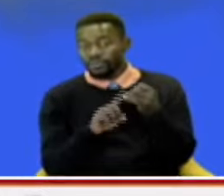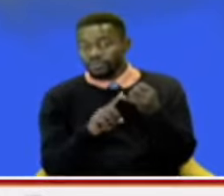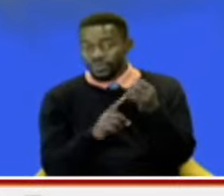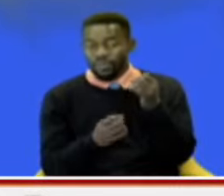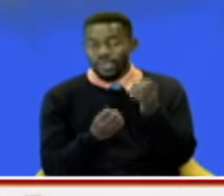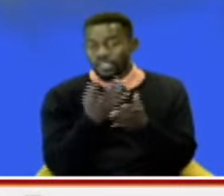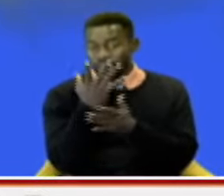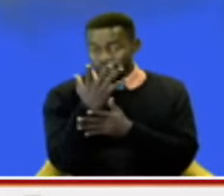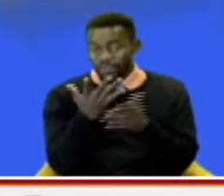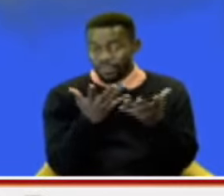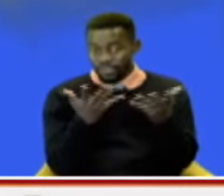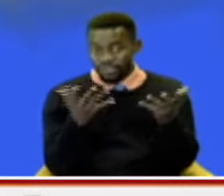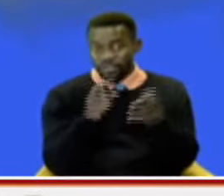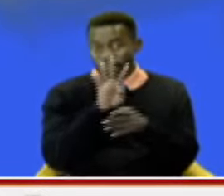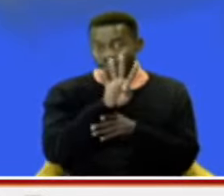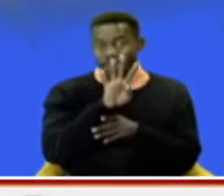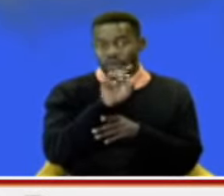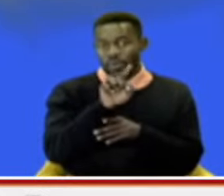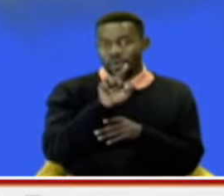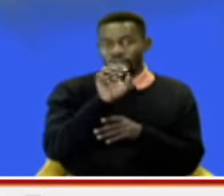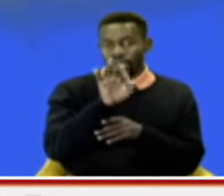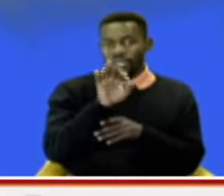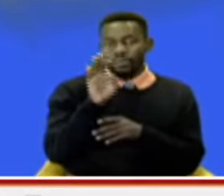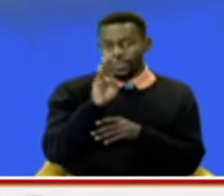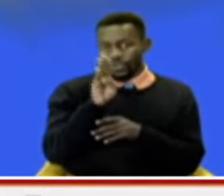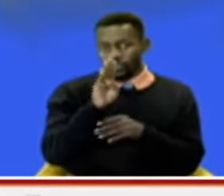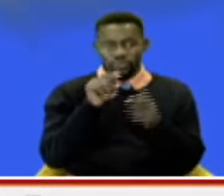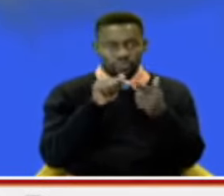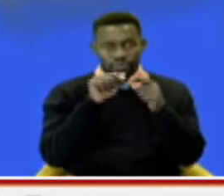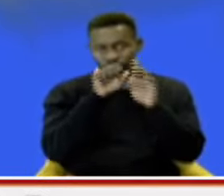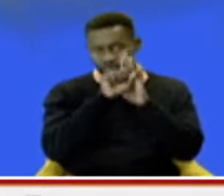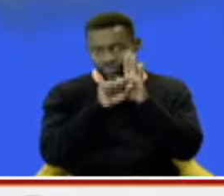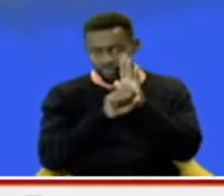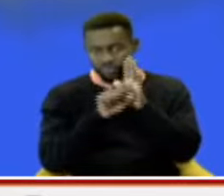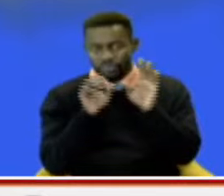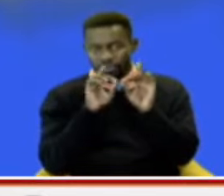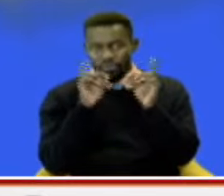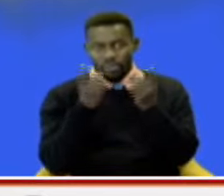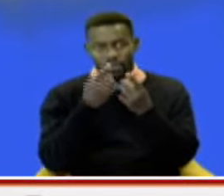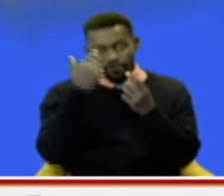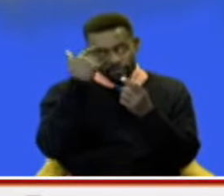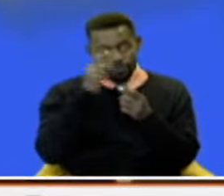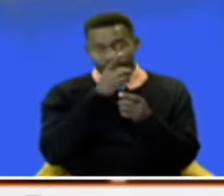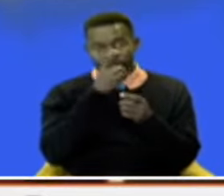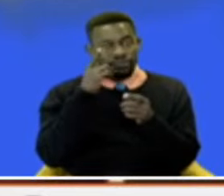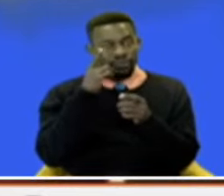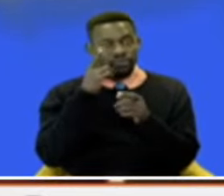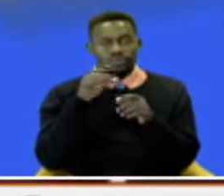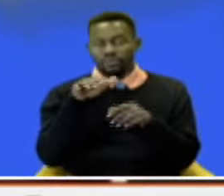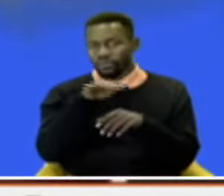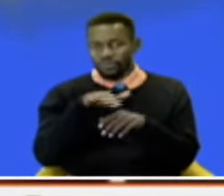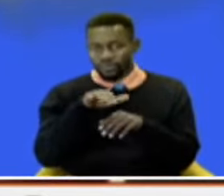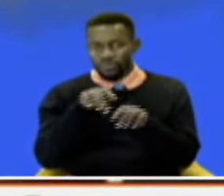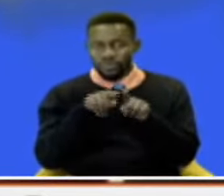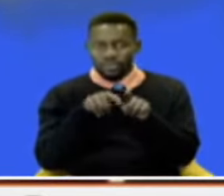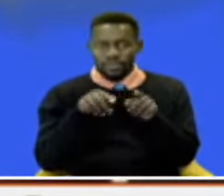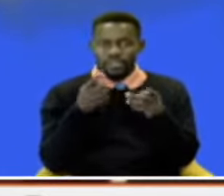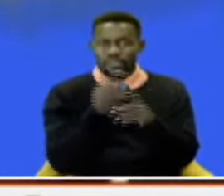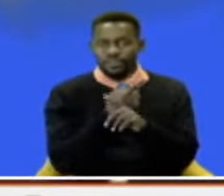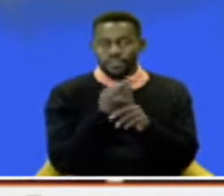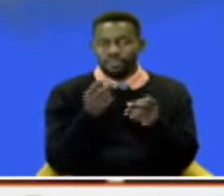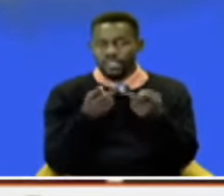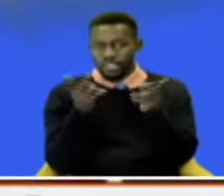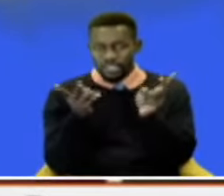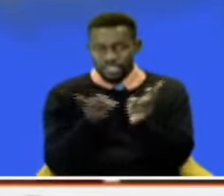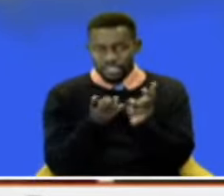interventions such as 4.3 billion shillings to the State Department for arid and semi-arid areas and regional development for